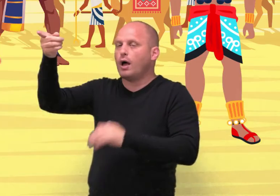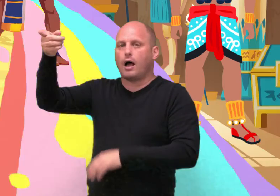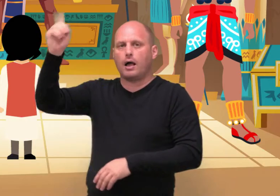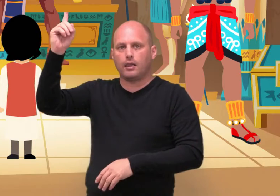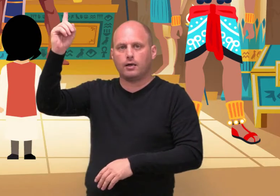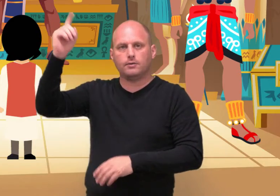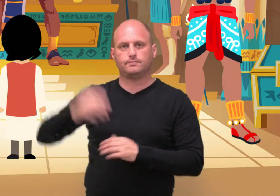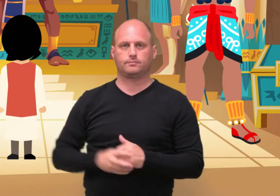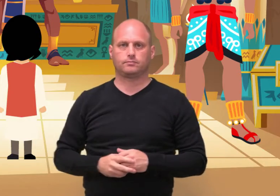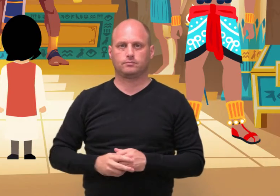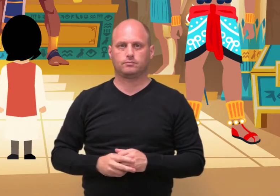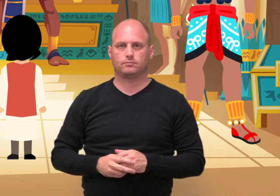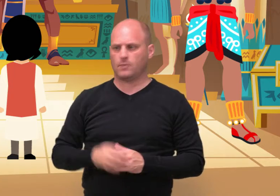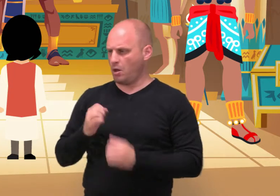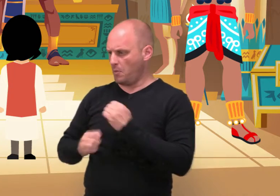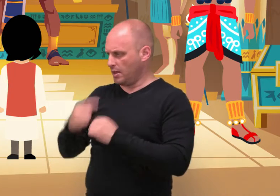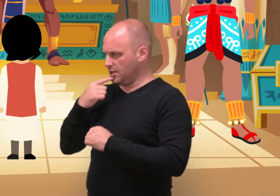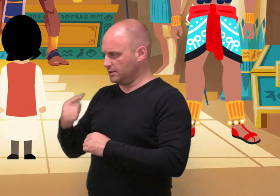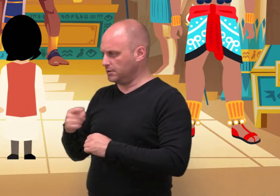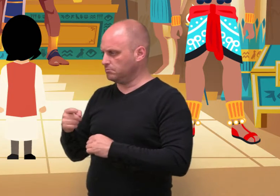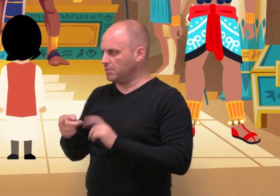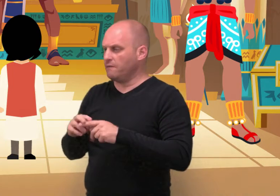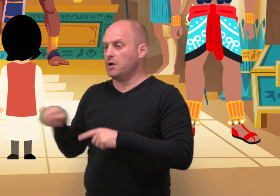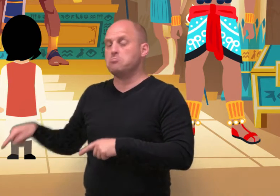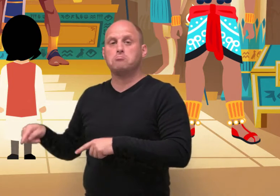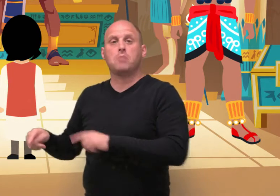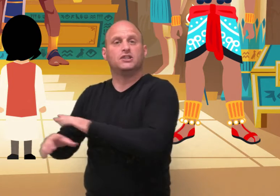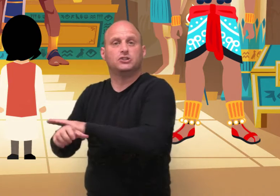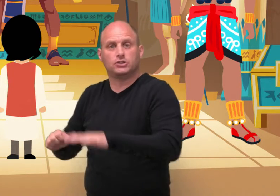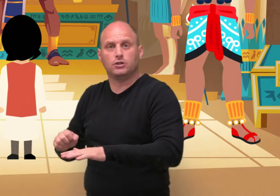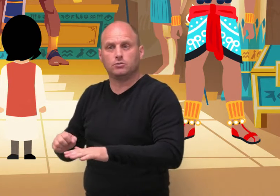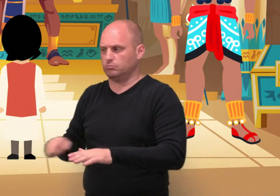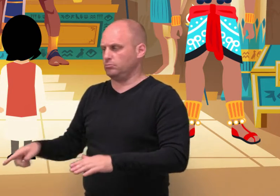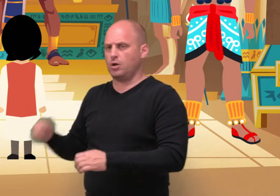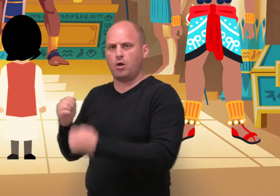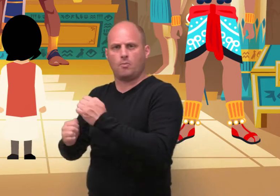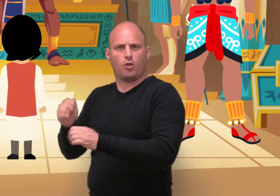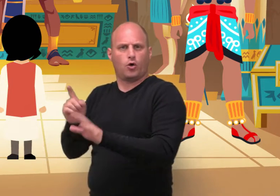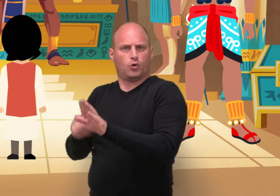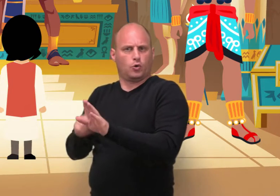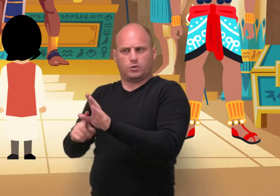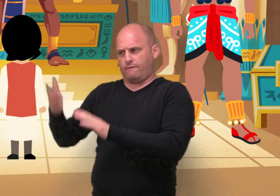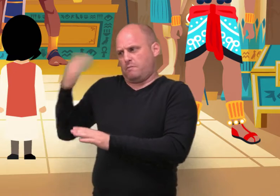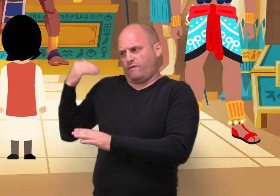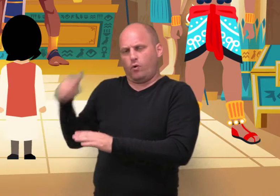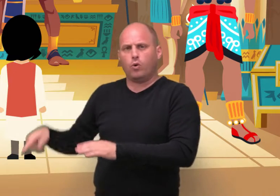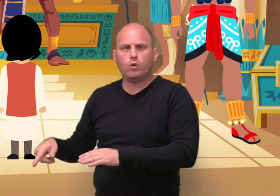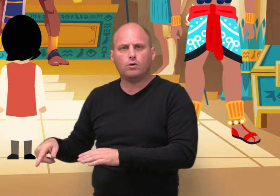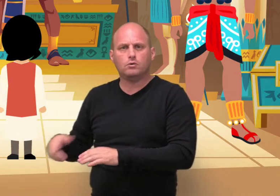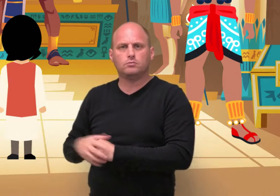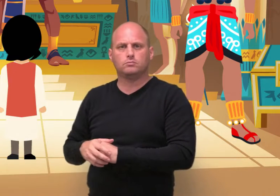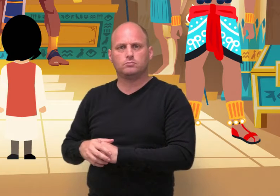brothers said, "If he steals, there was a brother of Yusuf who did steal before. But these things